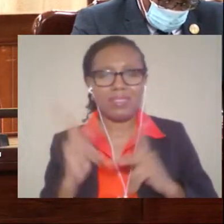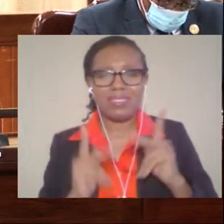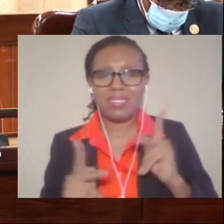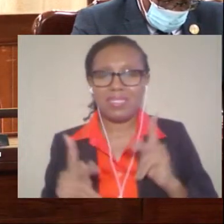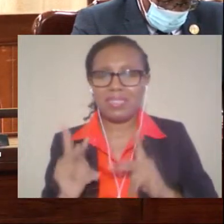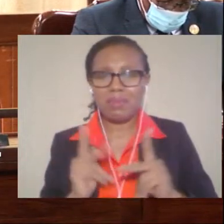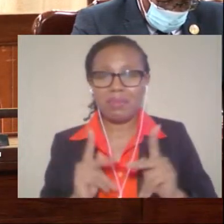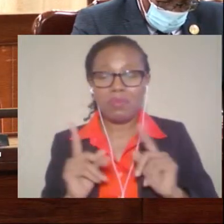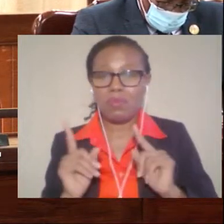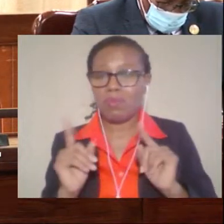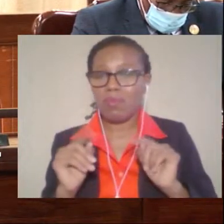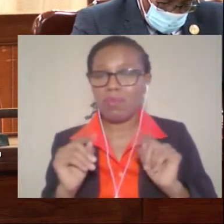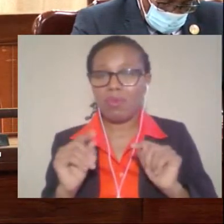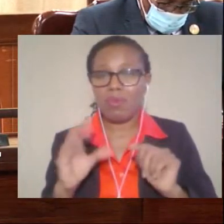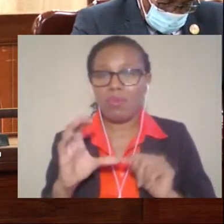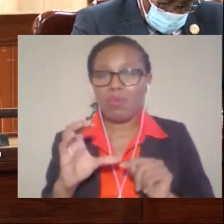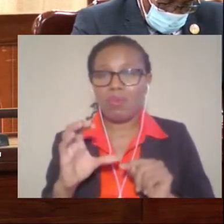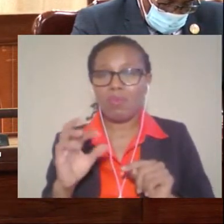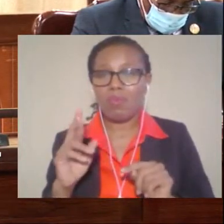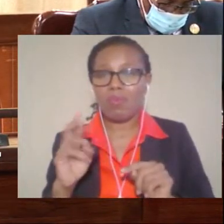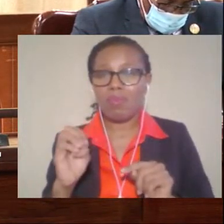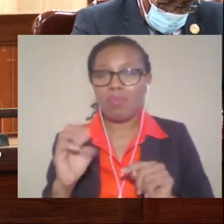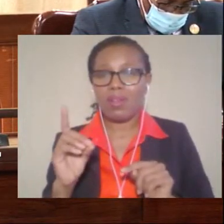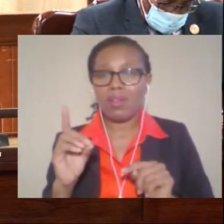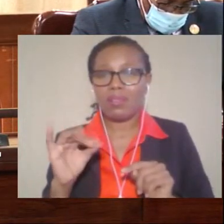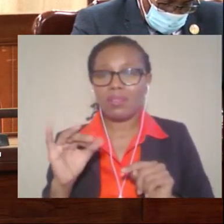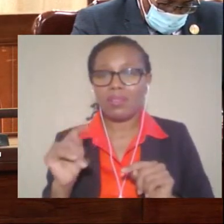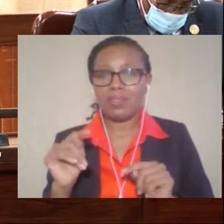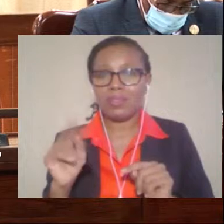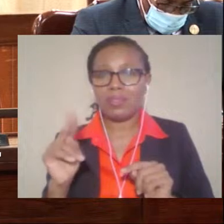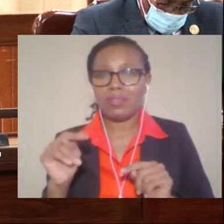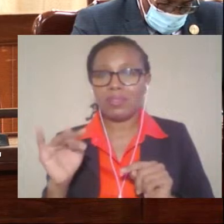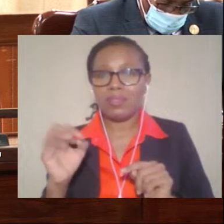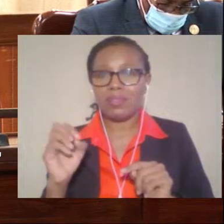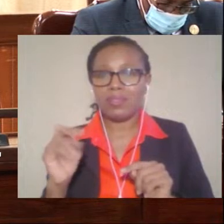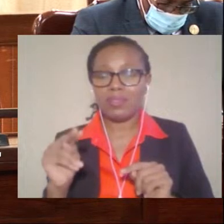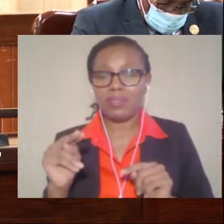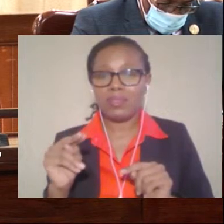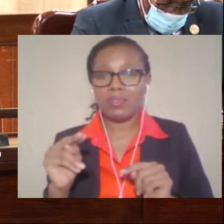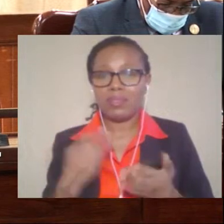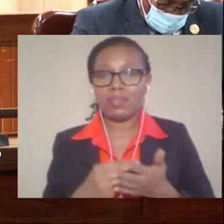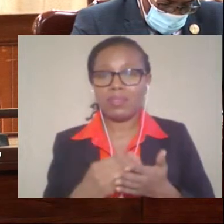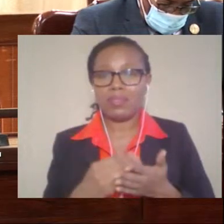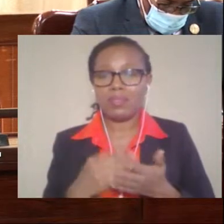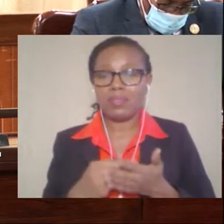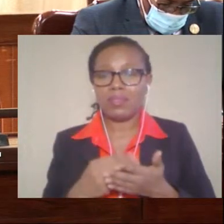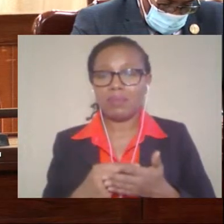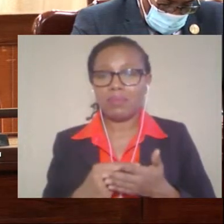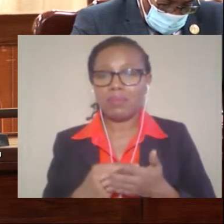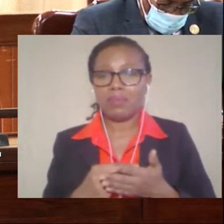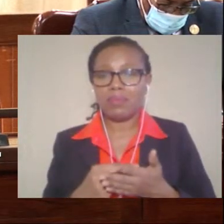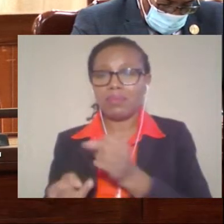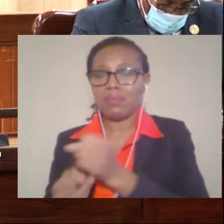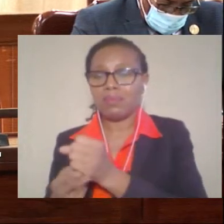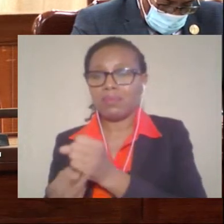if they must needs do so to get money to invest